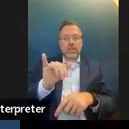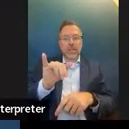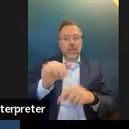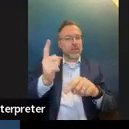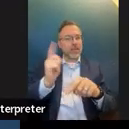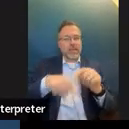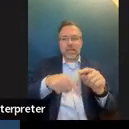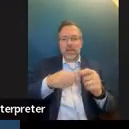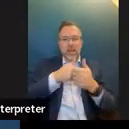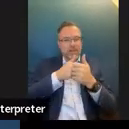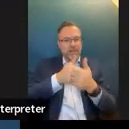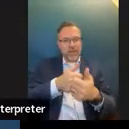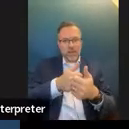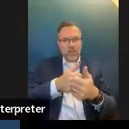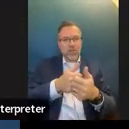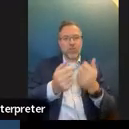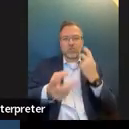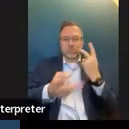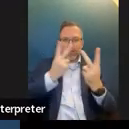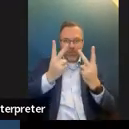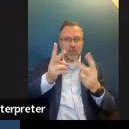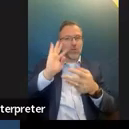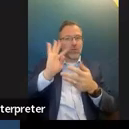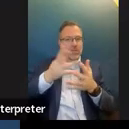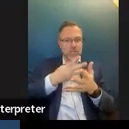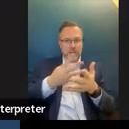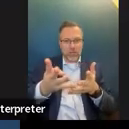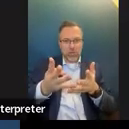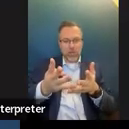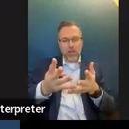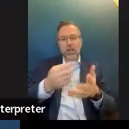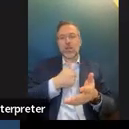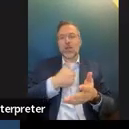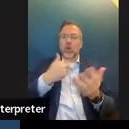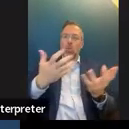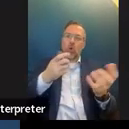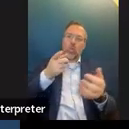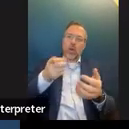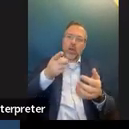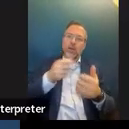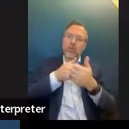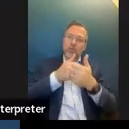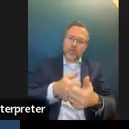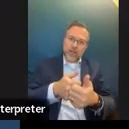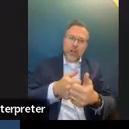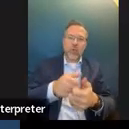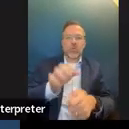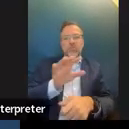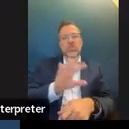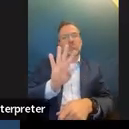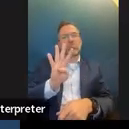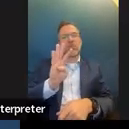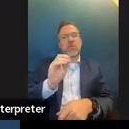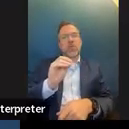visual schedule. We want him to follow a visual schedule with 40%